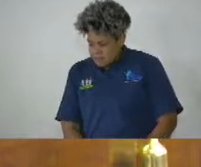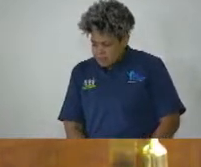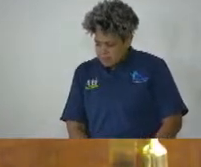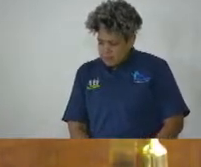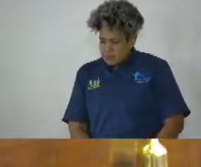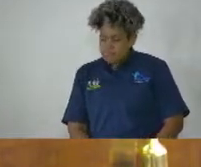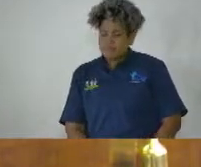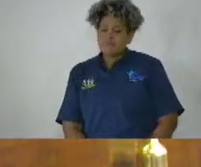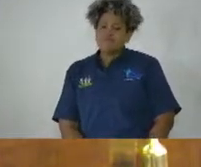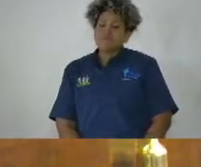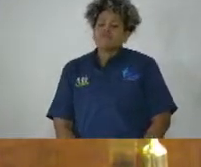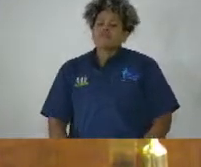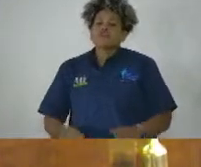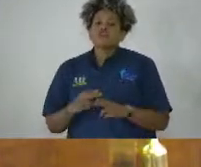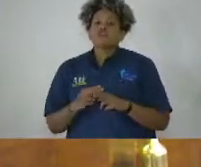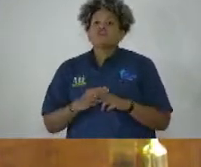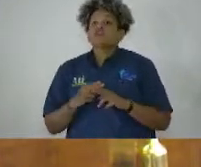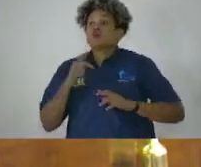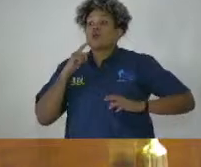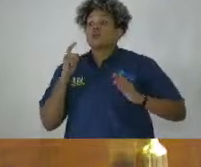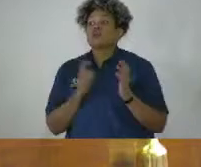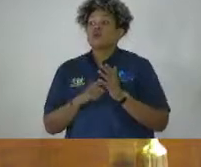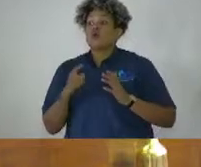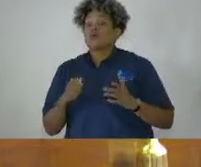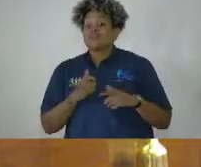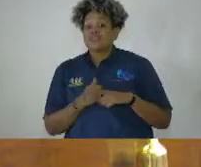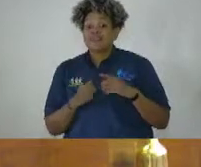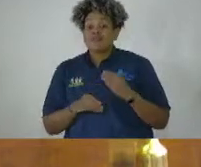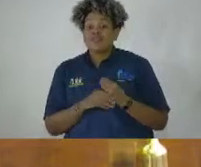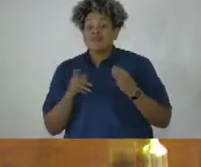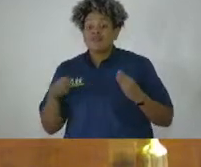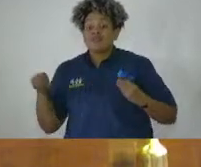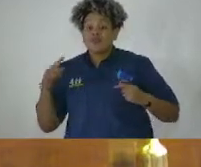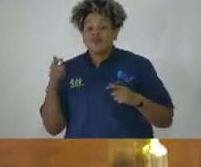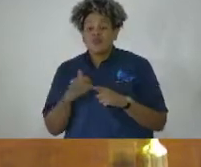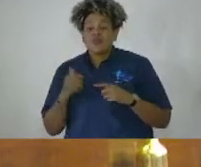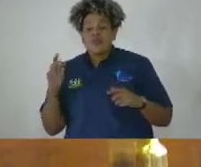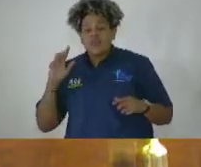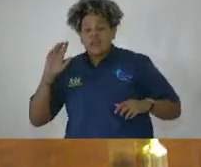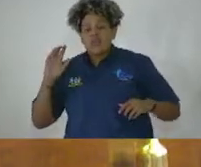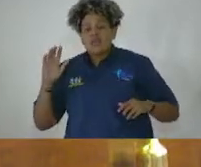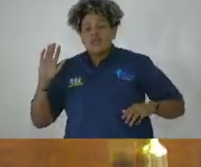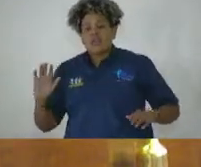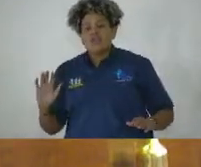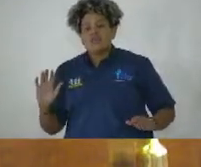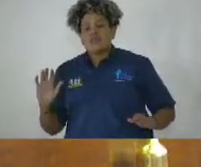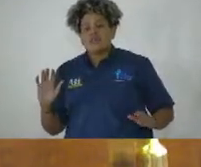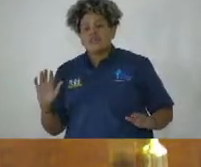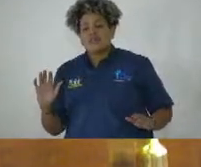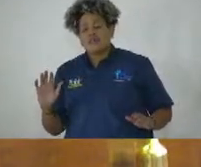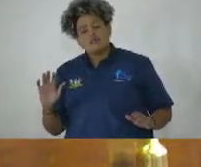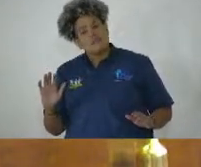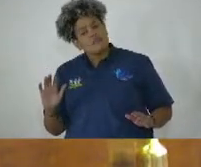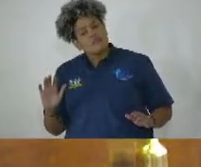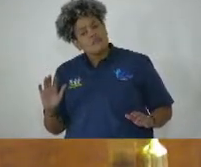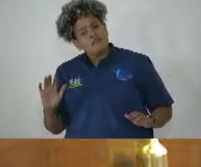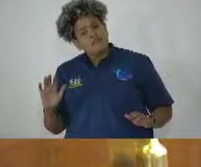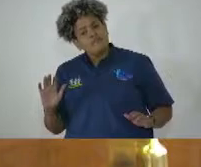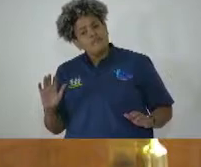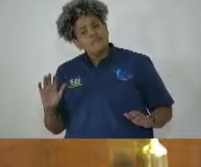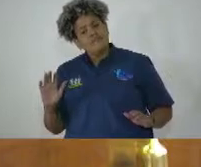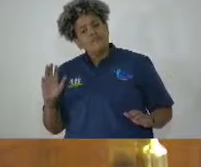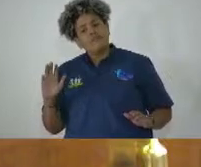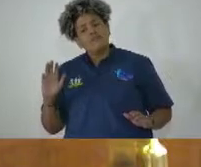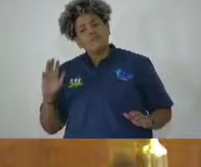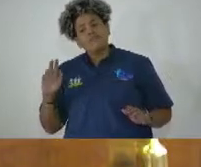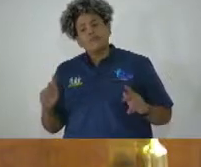because of the short notice, those MDAs that we would normally request to